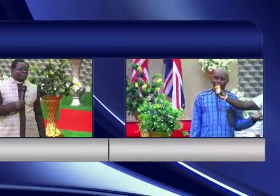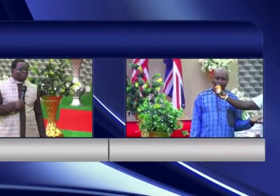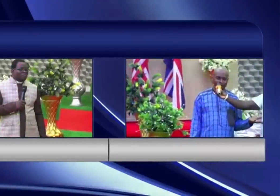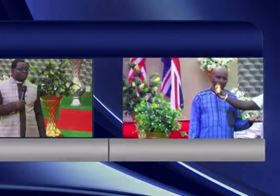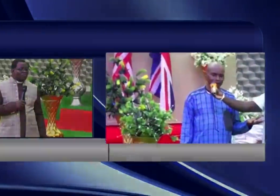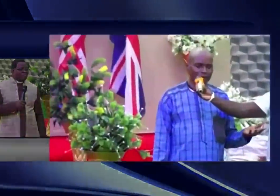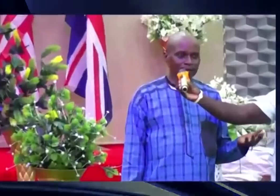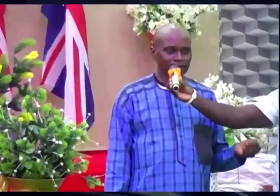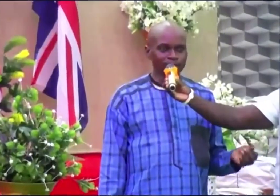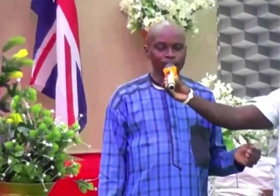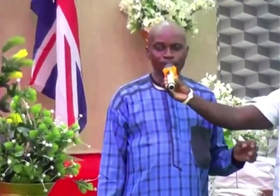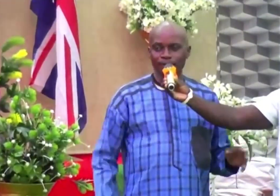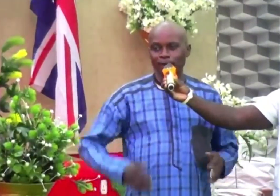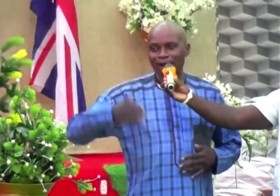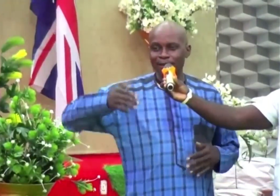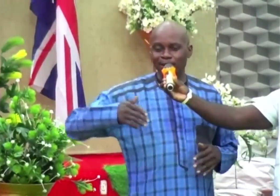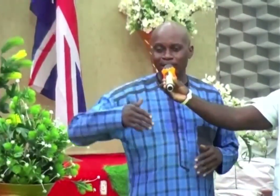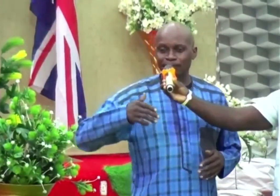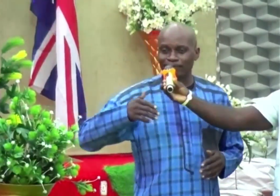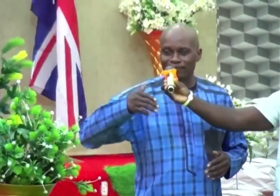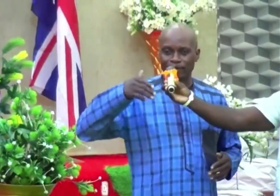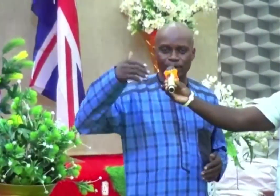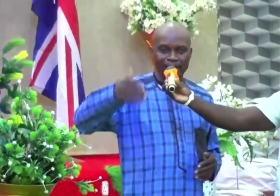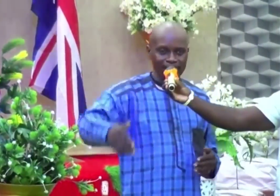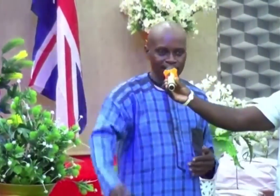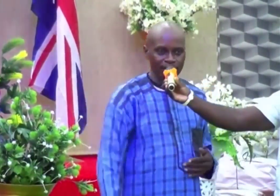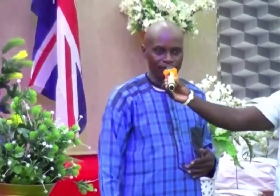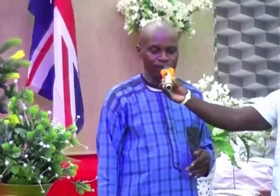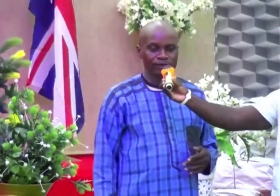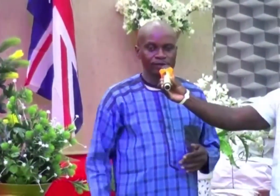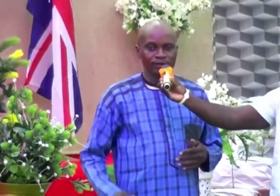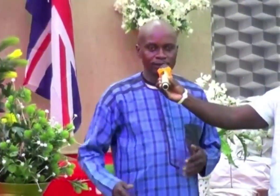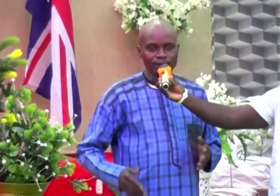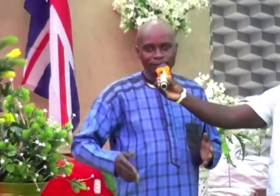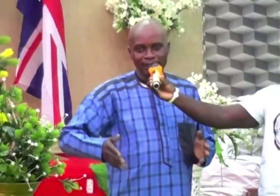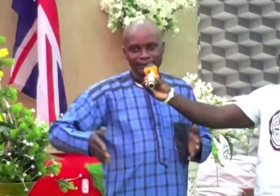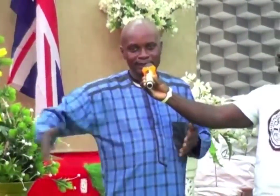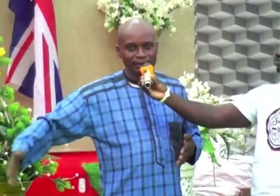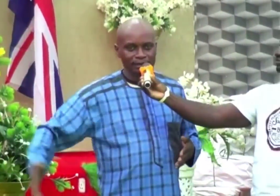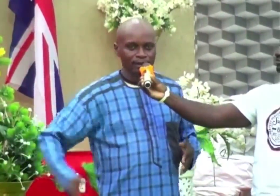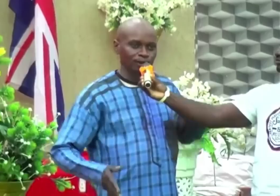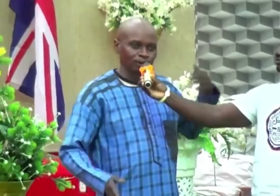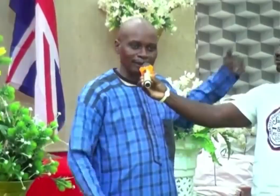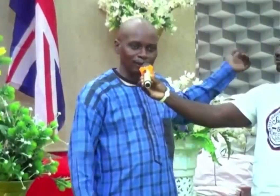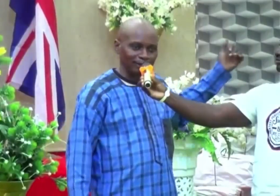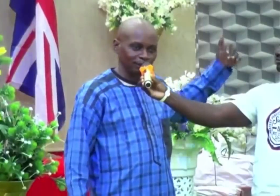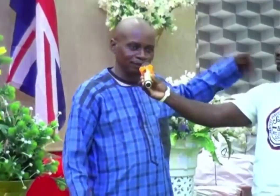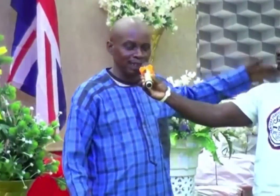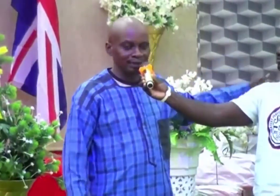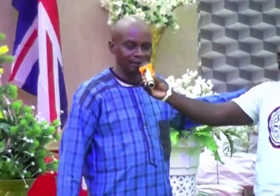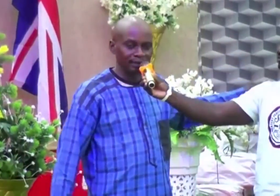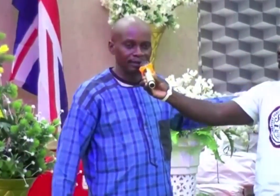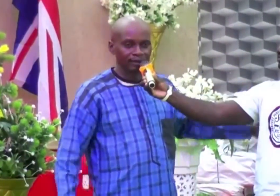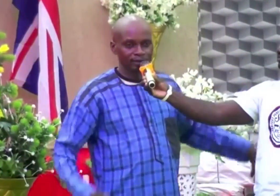shop mi. So, mo gba ibi kan ti mo fe fi ko parking store. So, ibe ti court to wa ni waju New